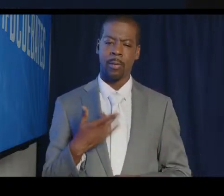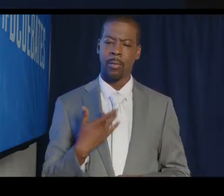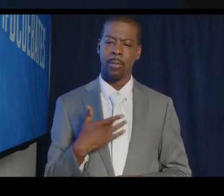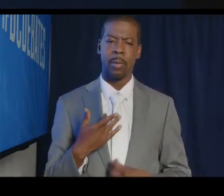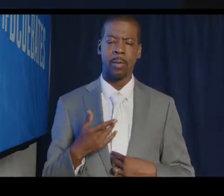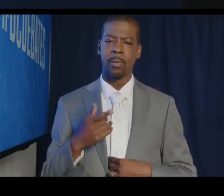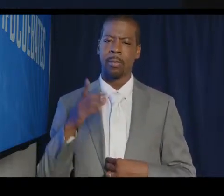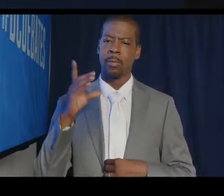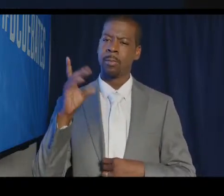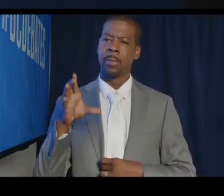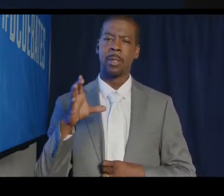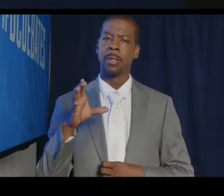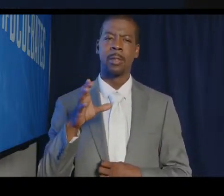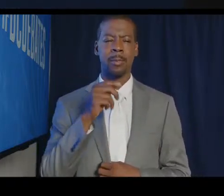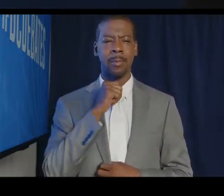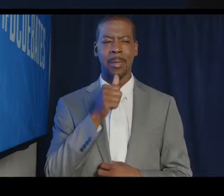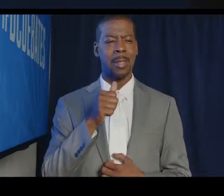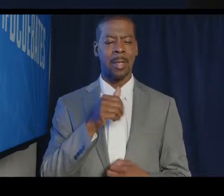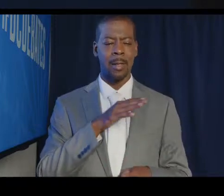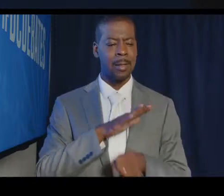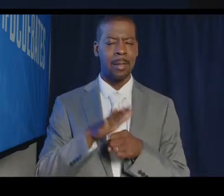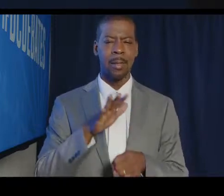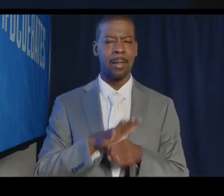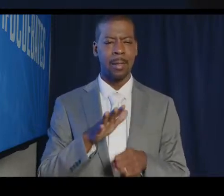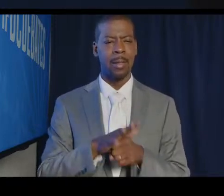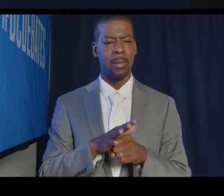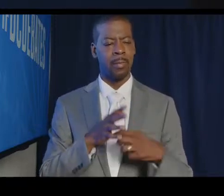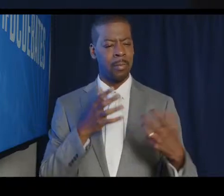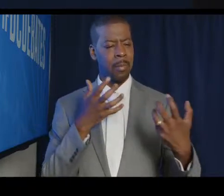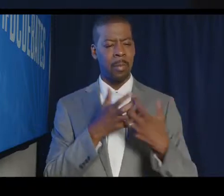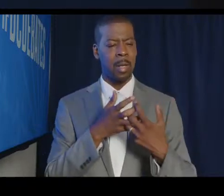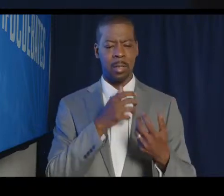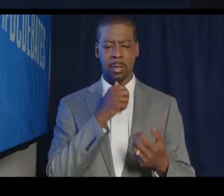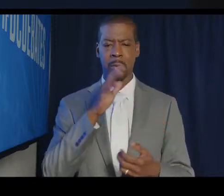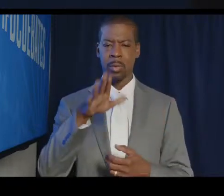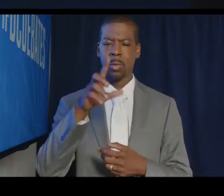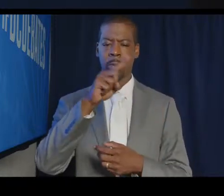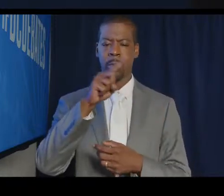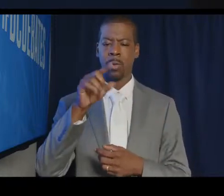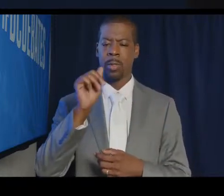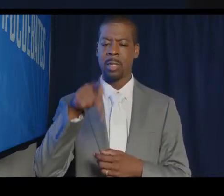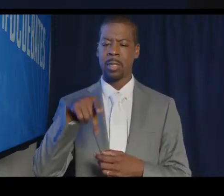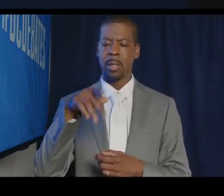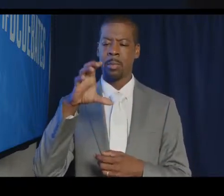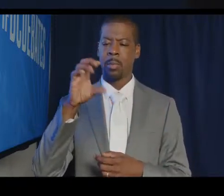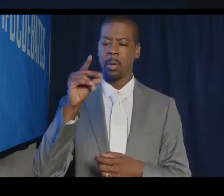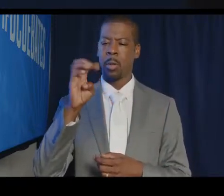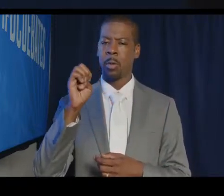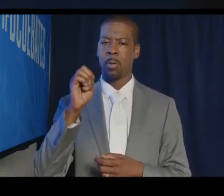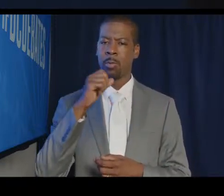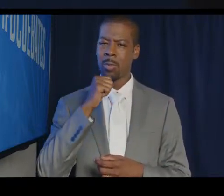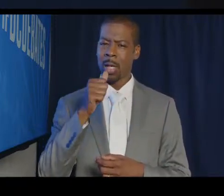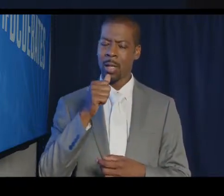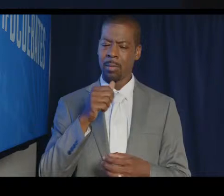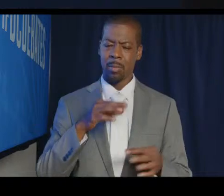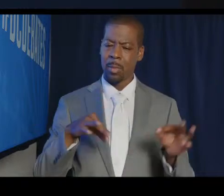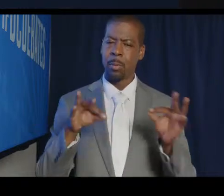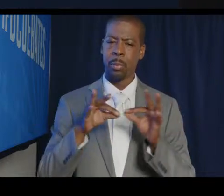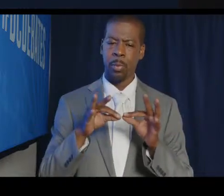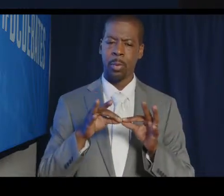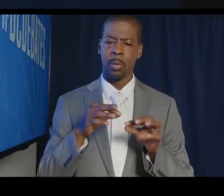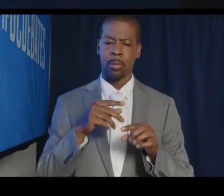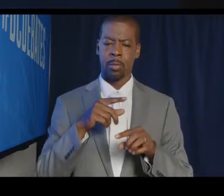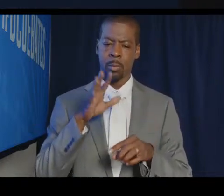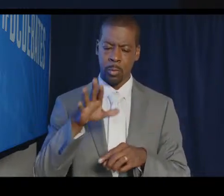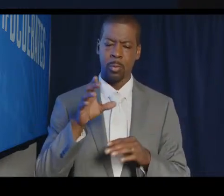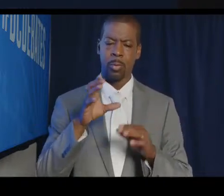even the principle that my mom instilled in me, that regardless of your zip code, it shouldn't determine your opportunity for success. And every day for the past 4 years, I've been working